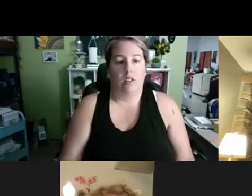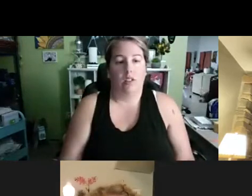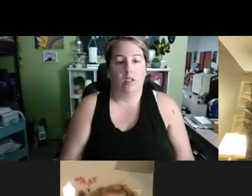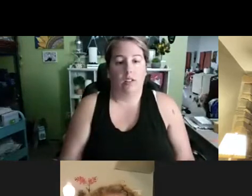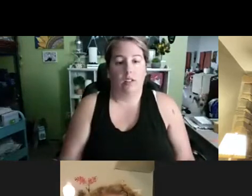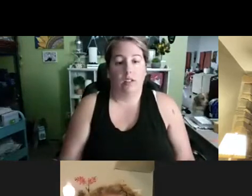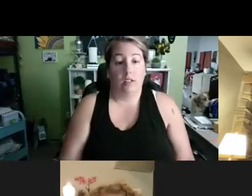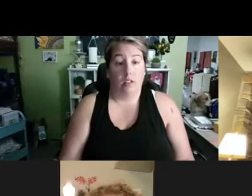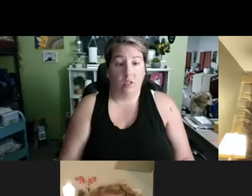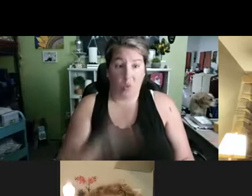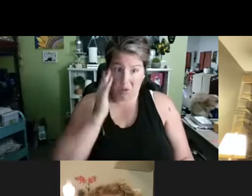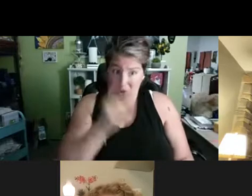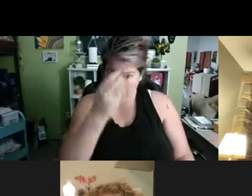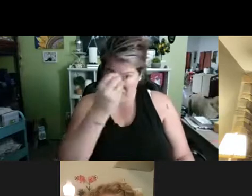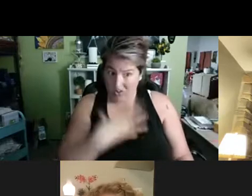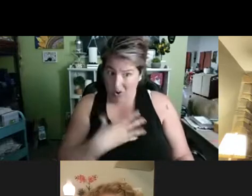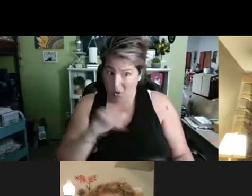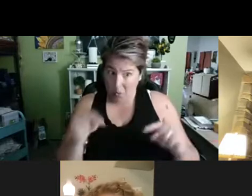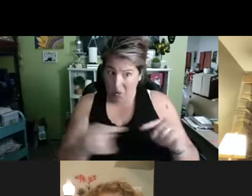Will you let us know when that